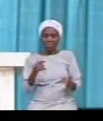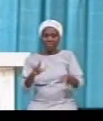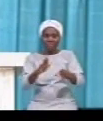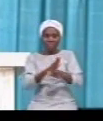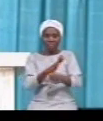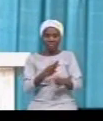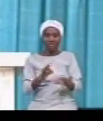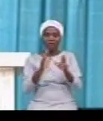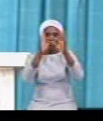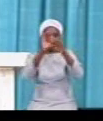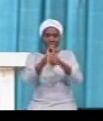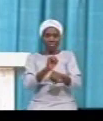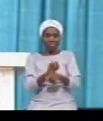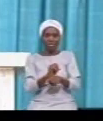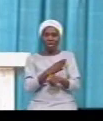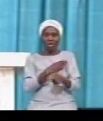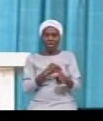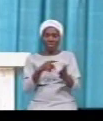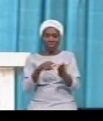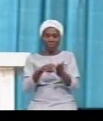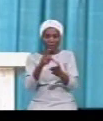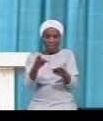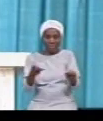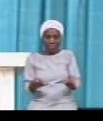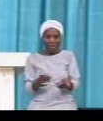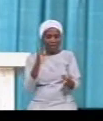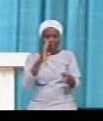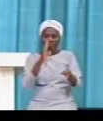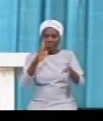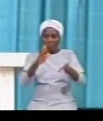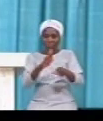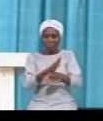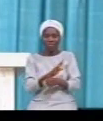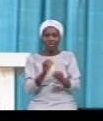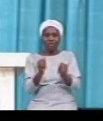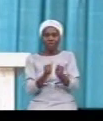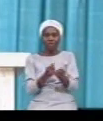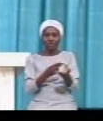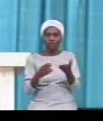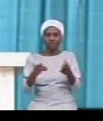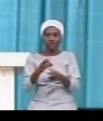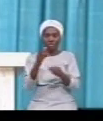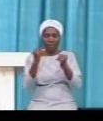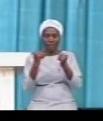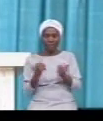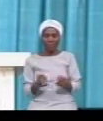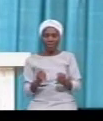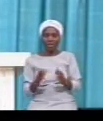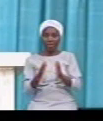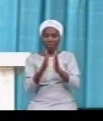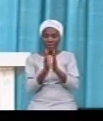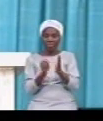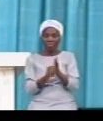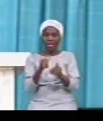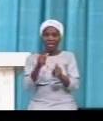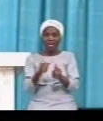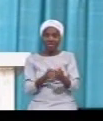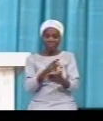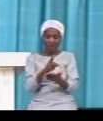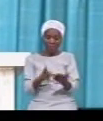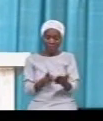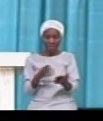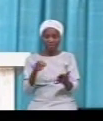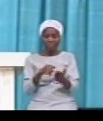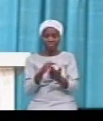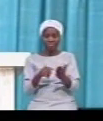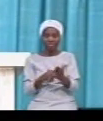every place charged with the Holy Ghost, charged with the presence of God. Let's pray that every aspect of this program will be